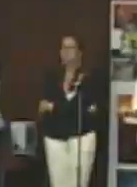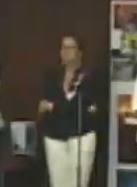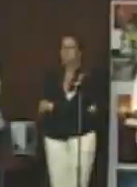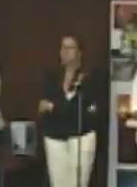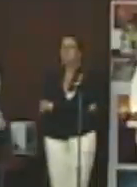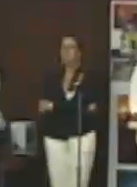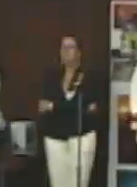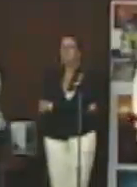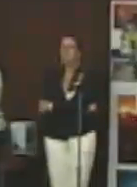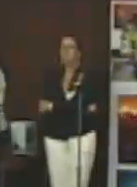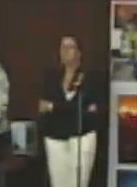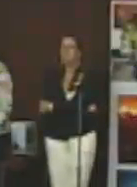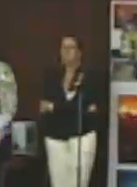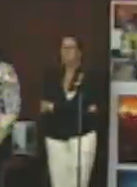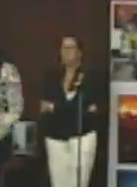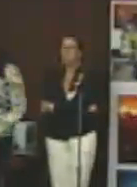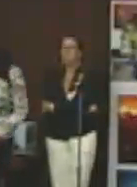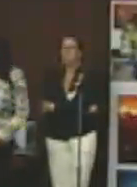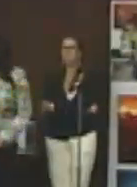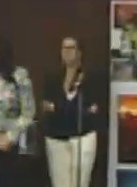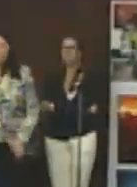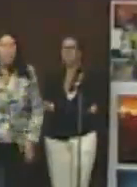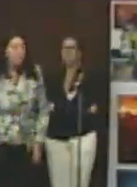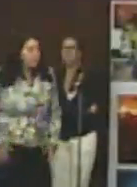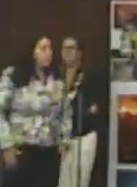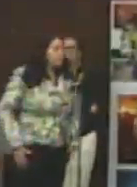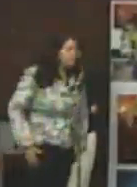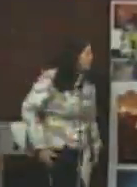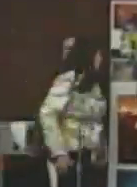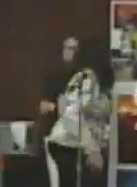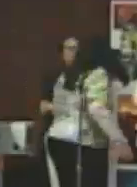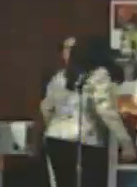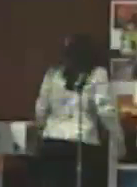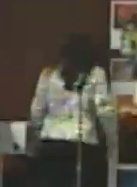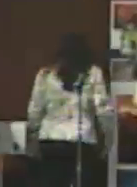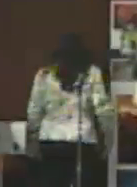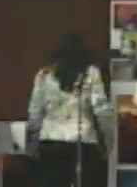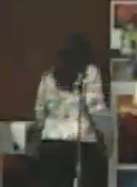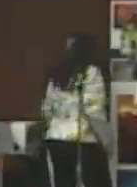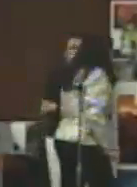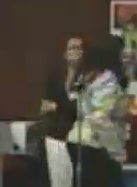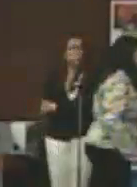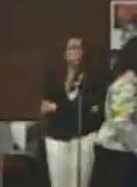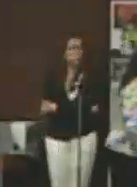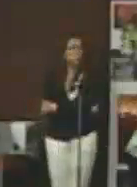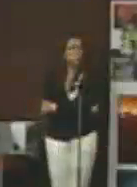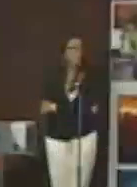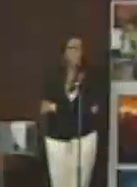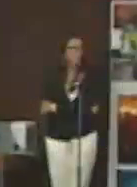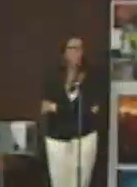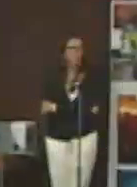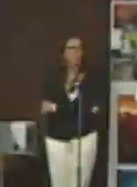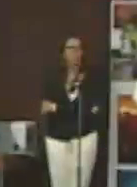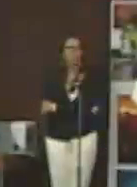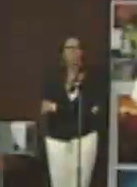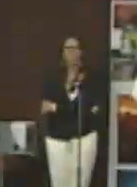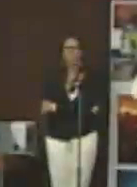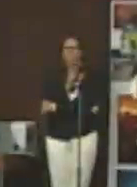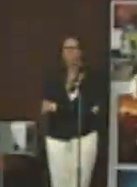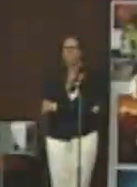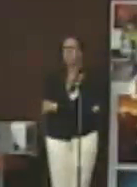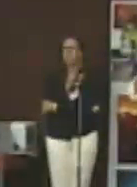Barbara County and John Fry in that the mapping that was distributed and made available on